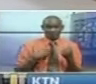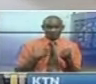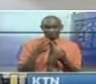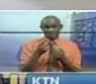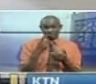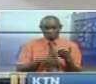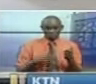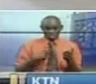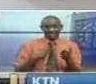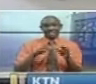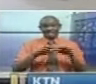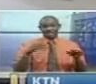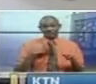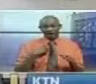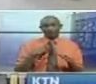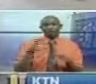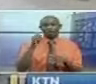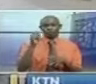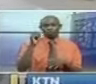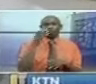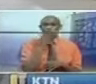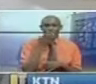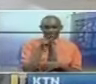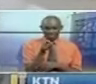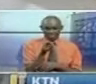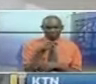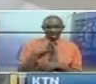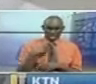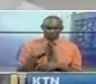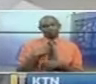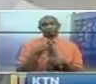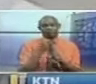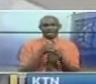and the landed cost of crude. So you do need to tighten up a little bit. Great, let's now take